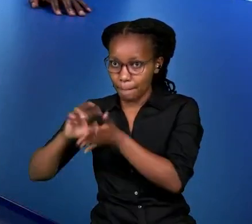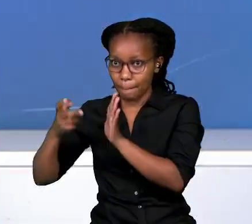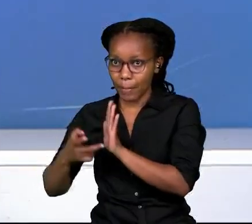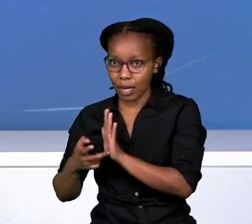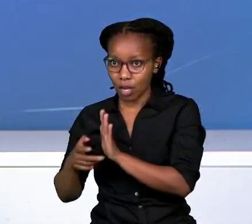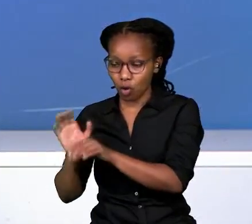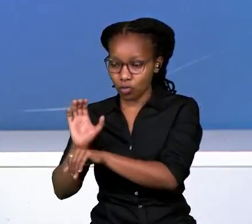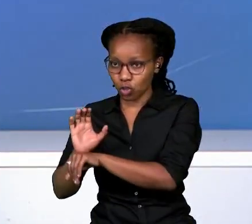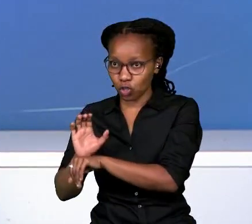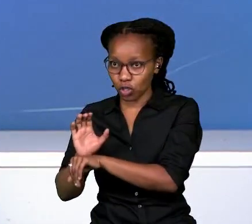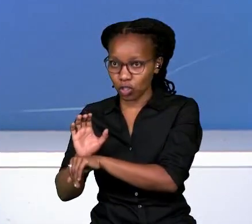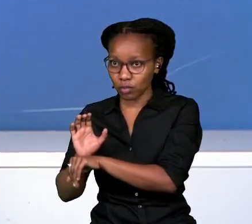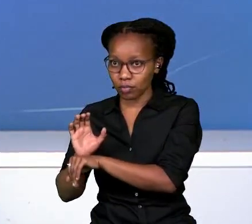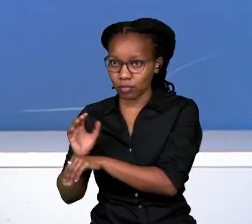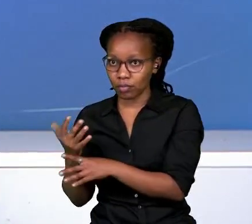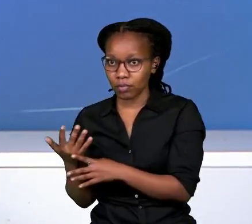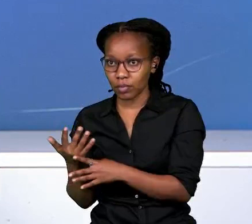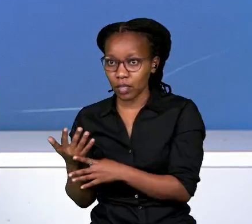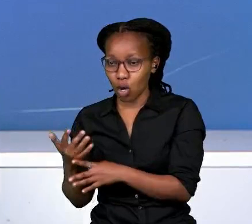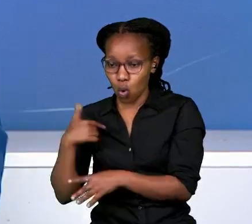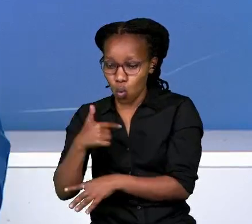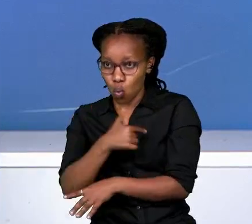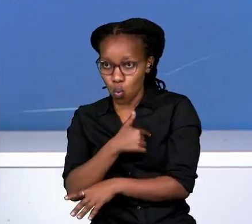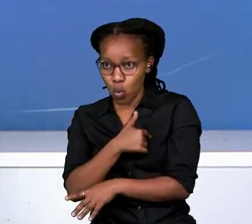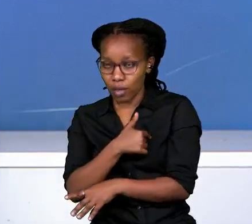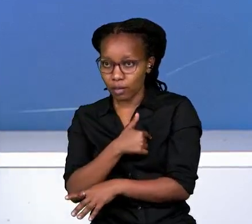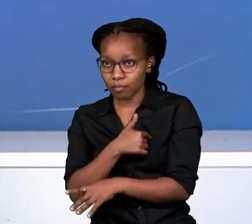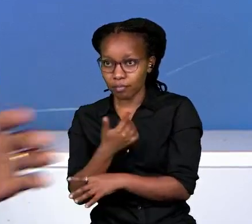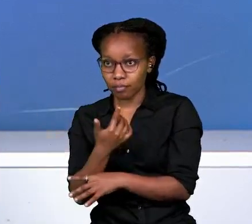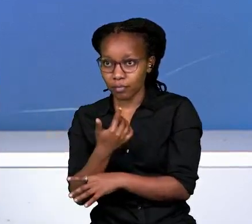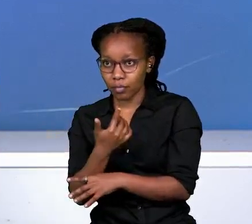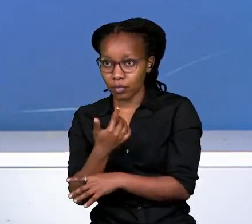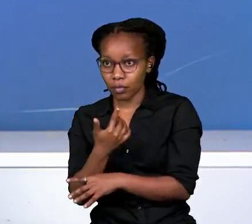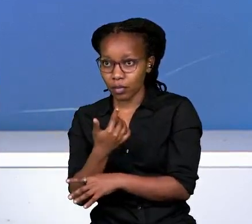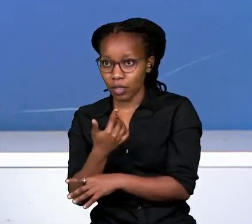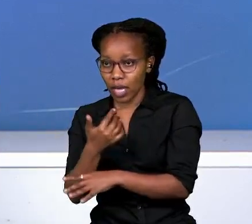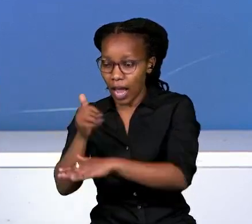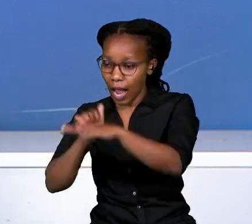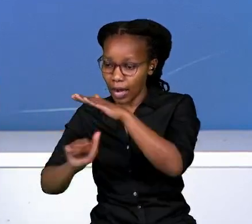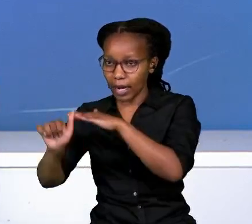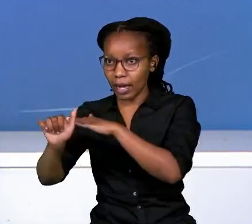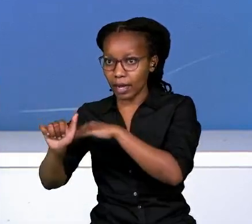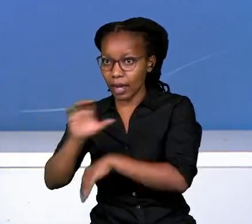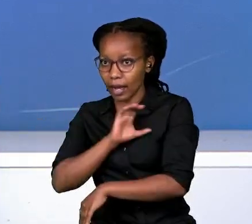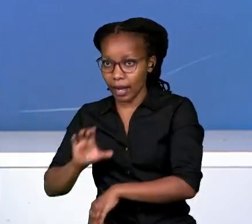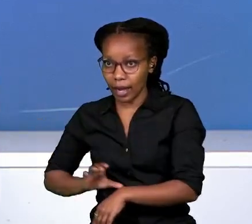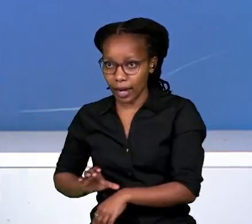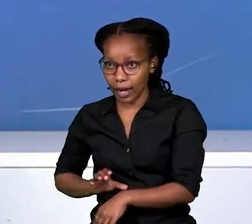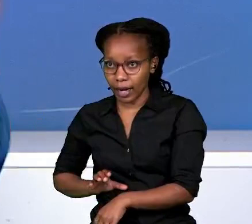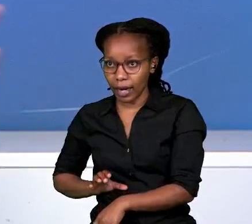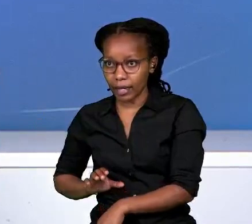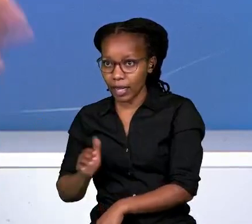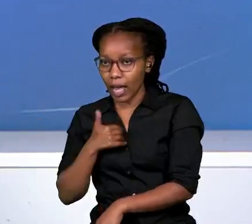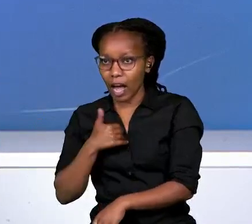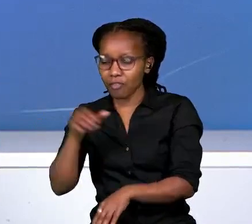is we actually a body of Christ. These other things that surrounds us in terms of we are having arambes,